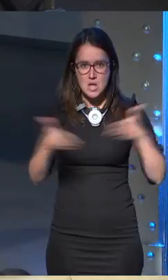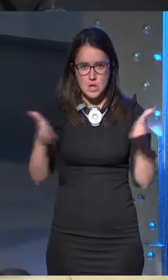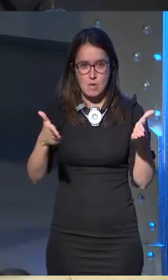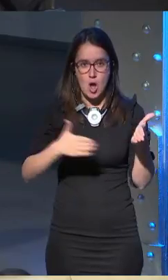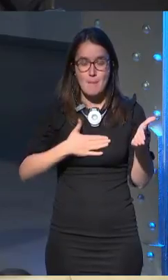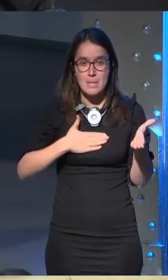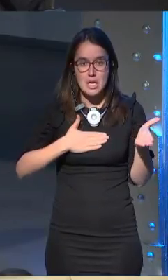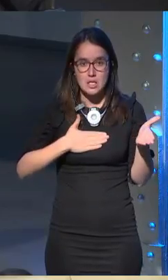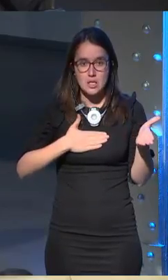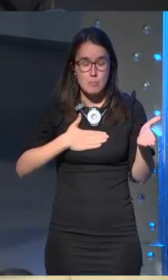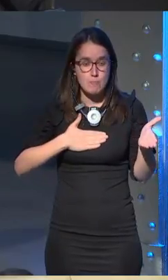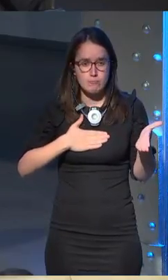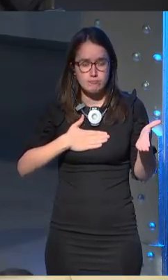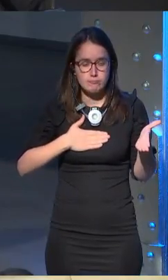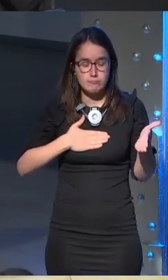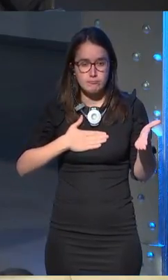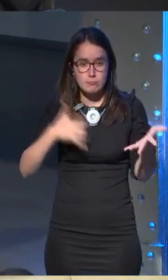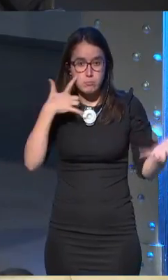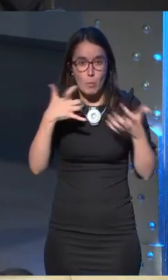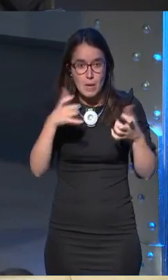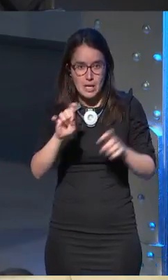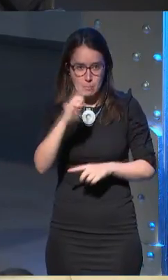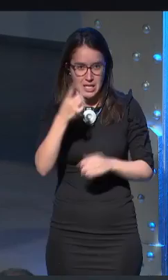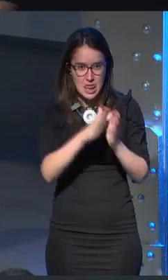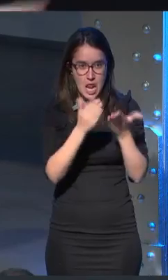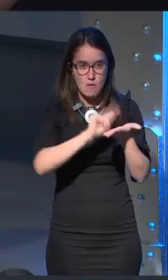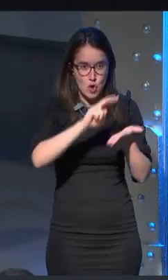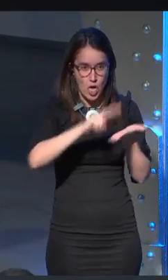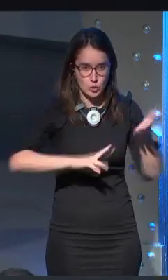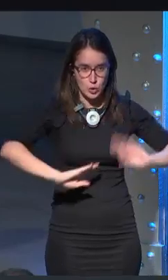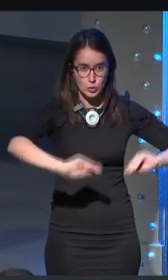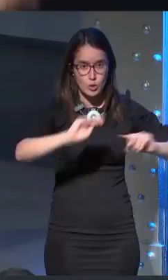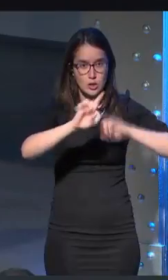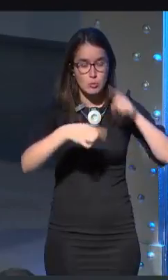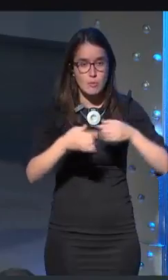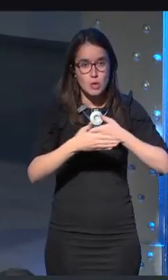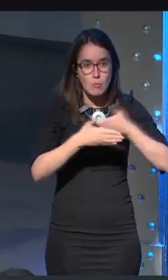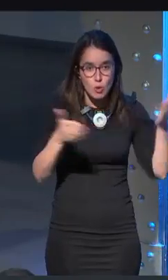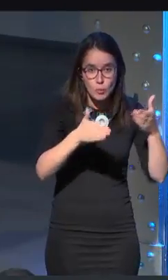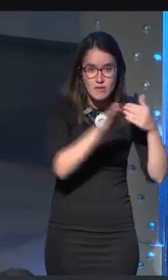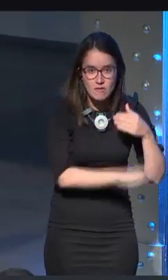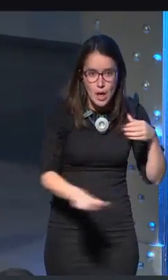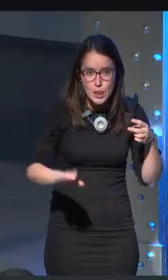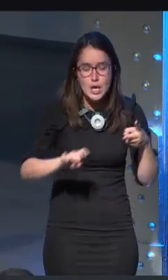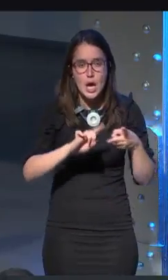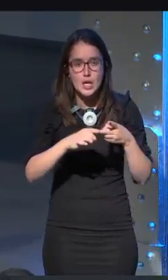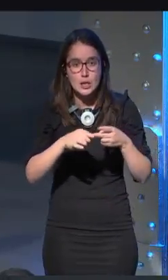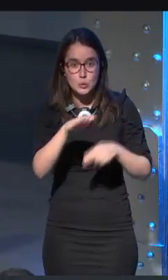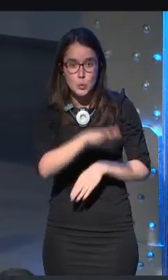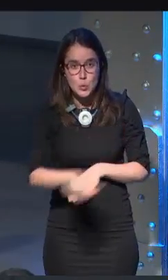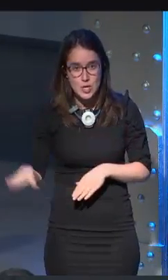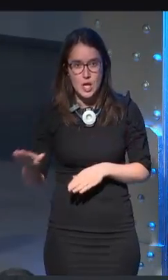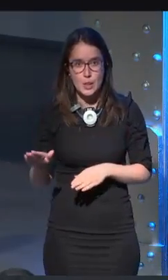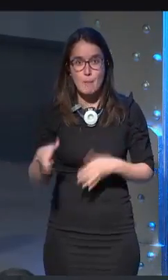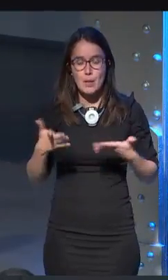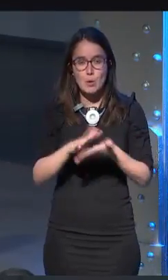own beginning. The one that shocked me the most when I read your book. And then we'll speak about your